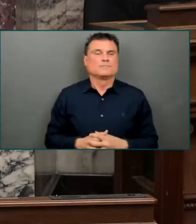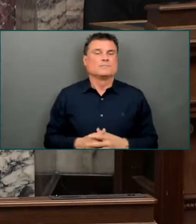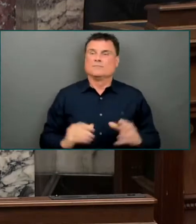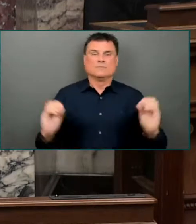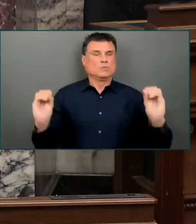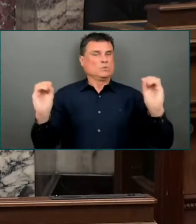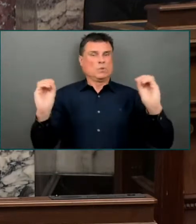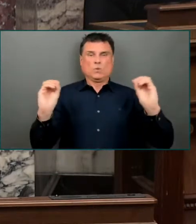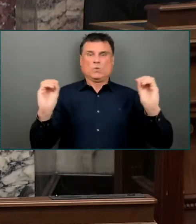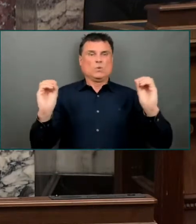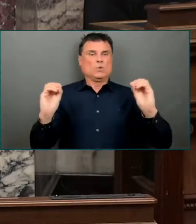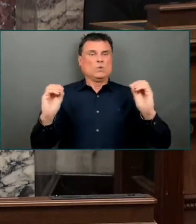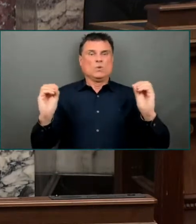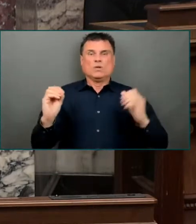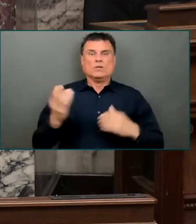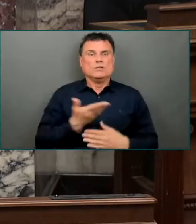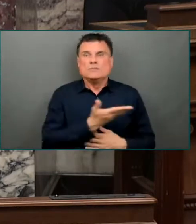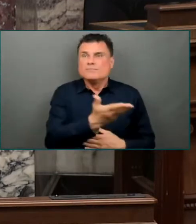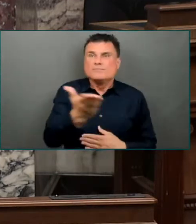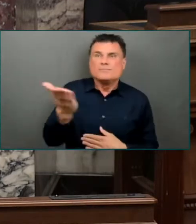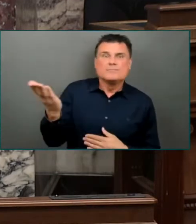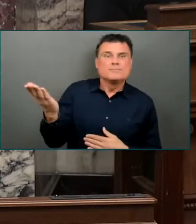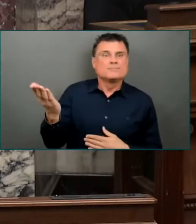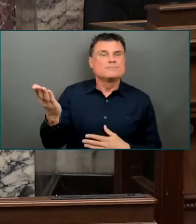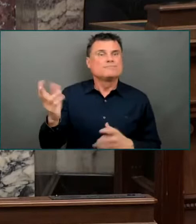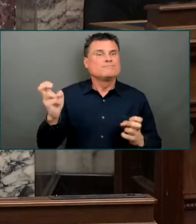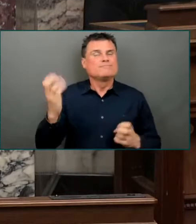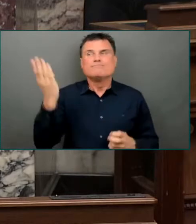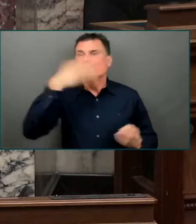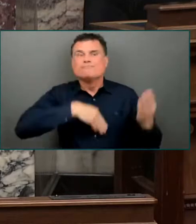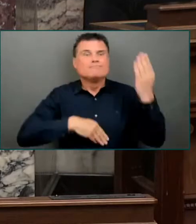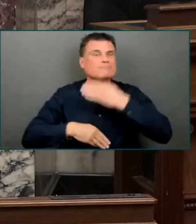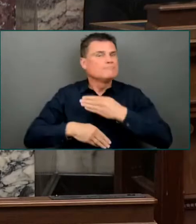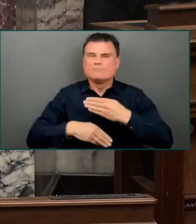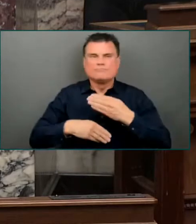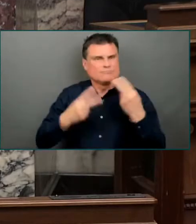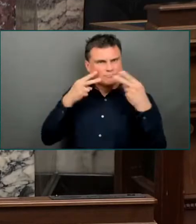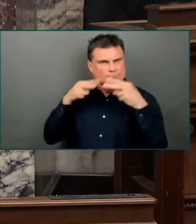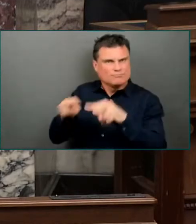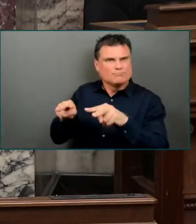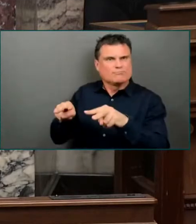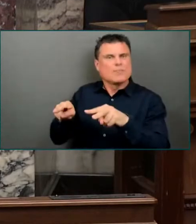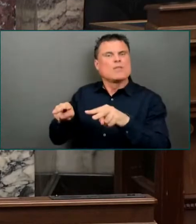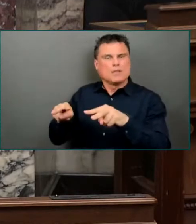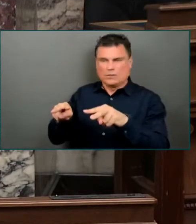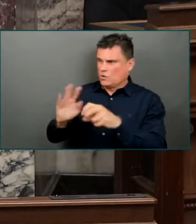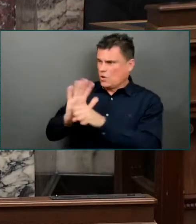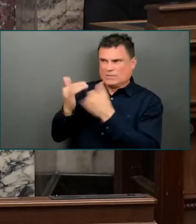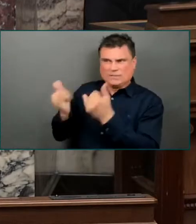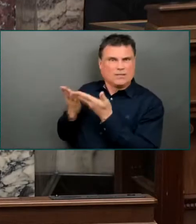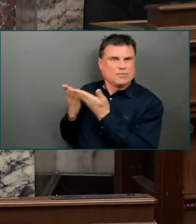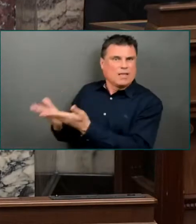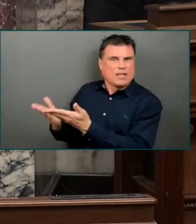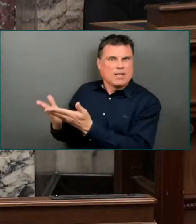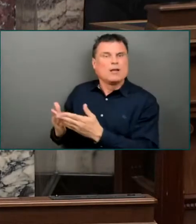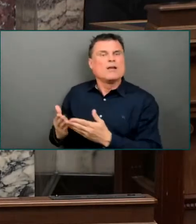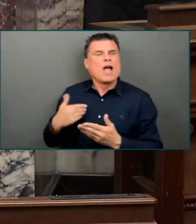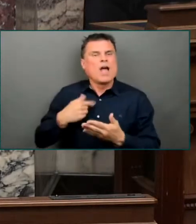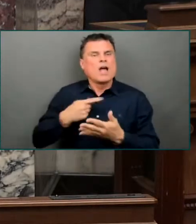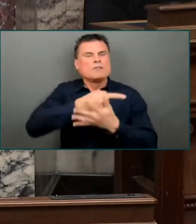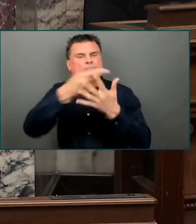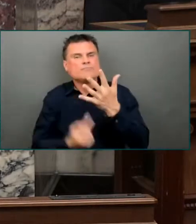us. But there are good reasons for hope. And I'm honored to present Budget